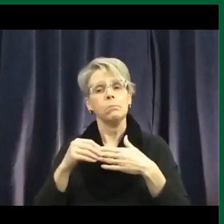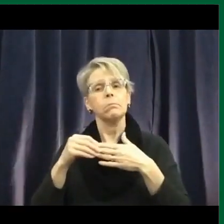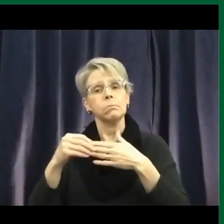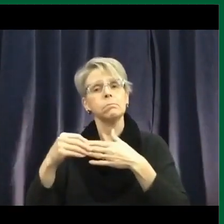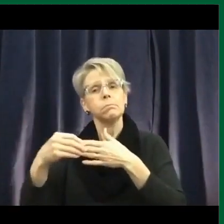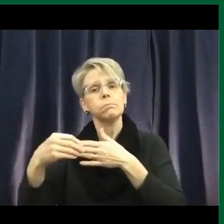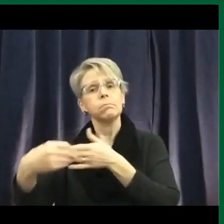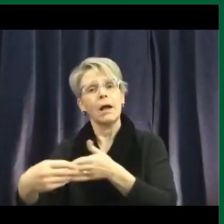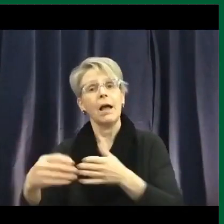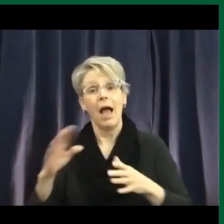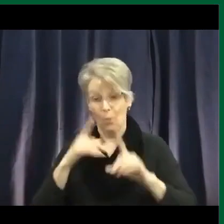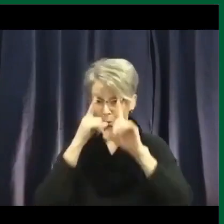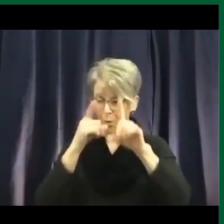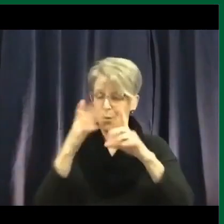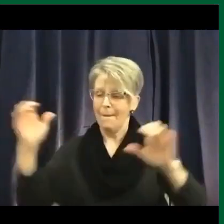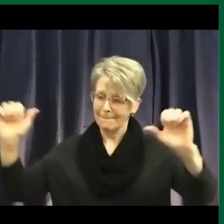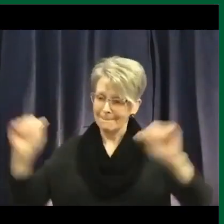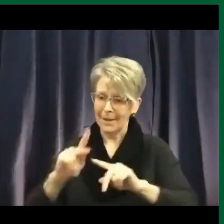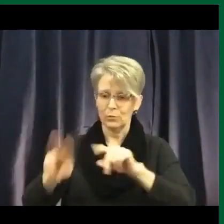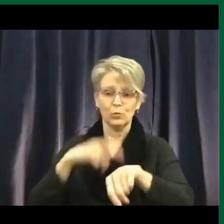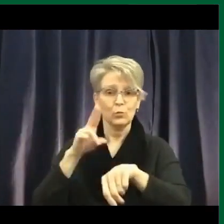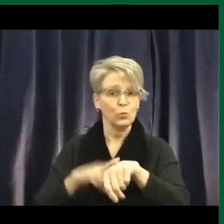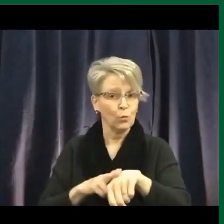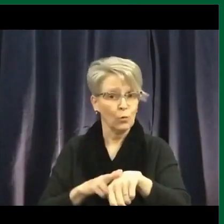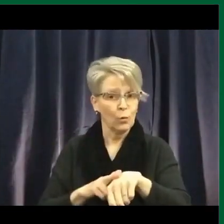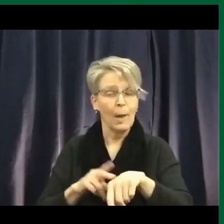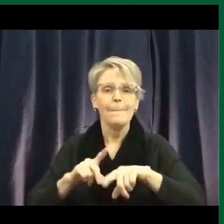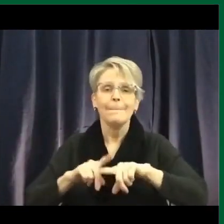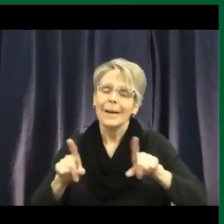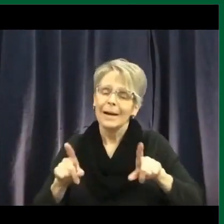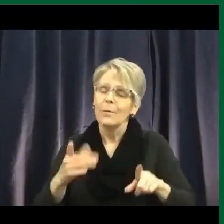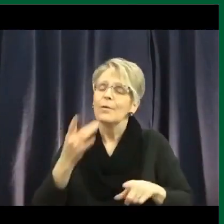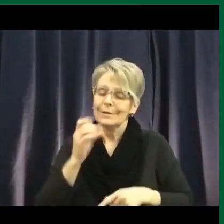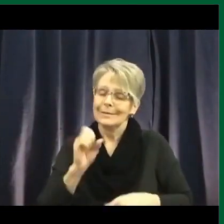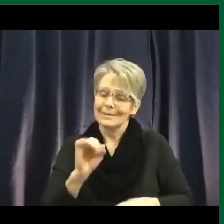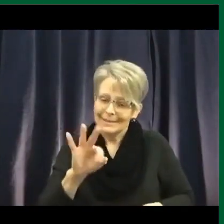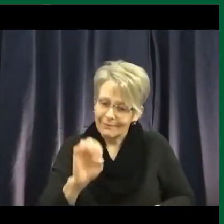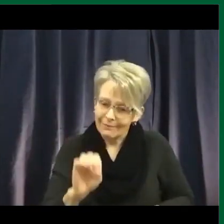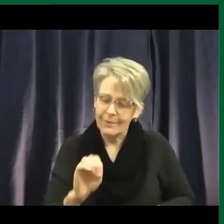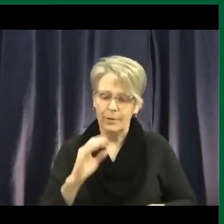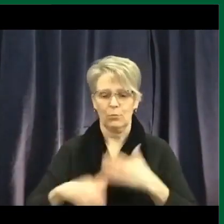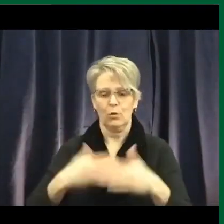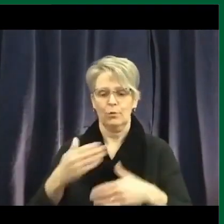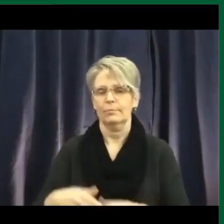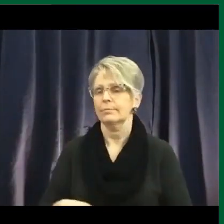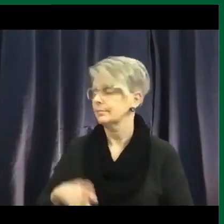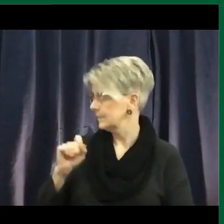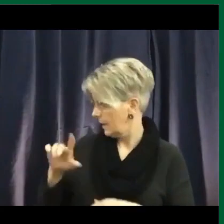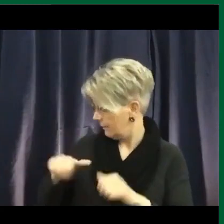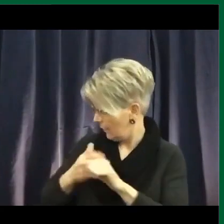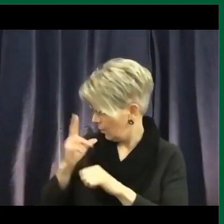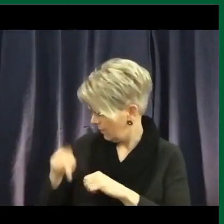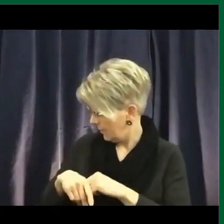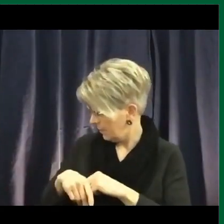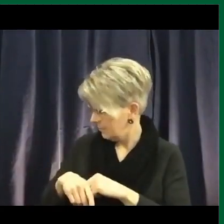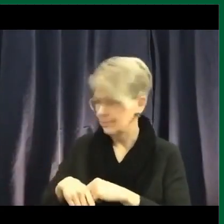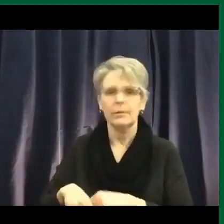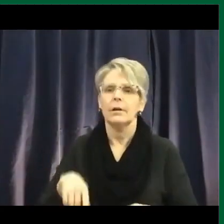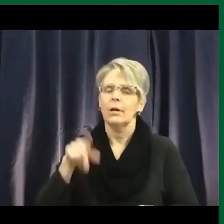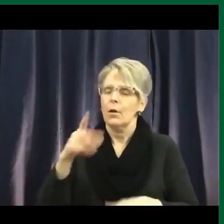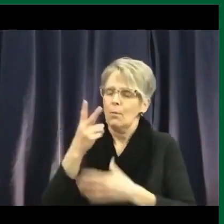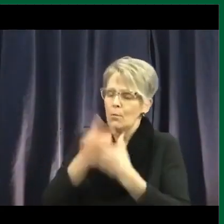to get things back to normal in this province, but our goal is to do so and do so safely. Follow up? You both have said that